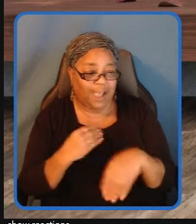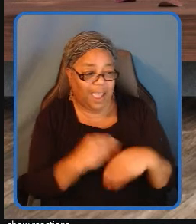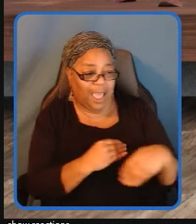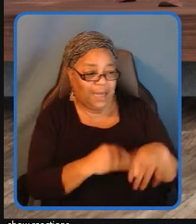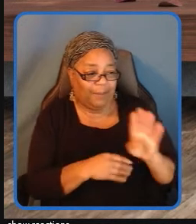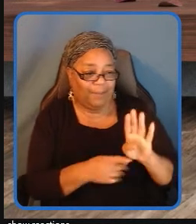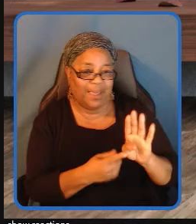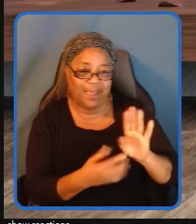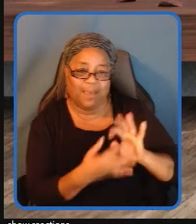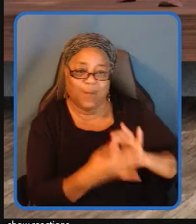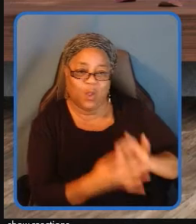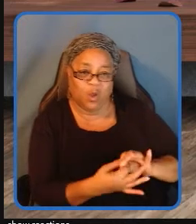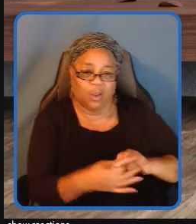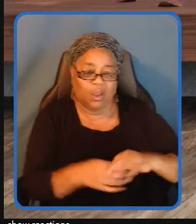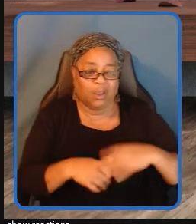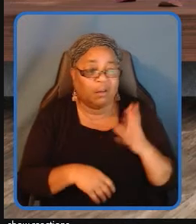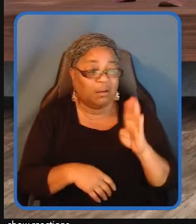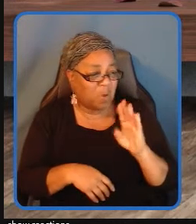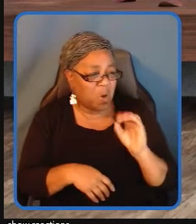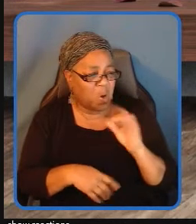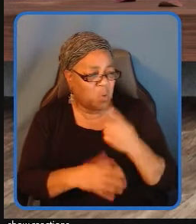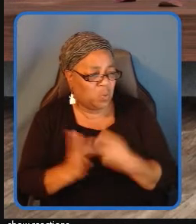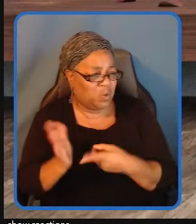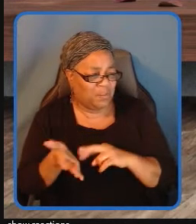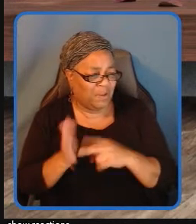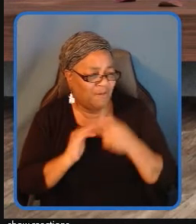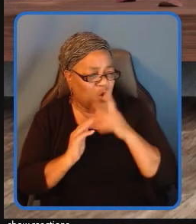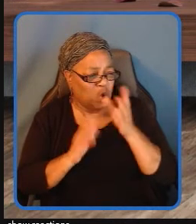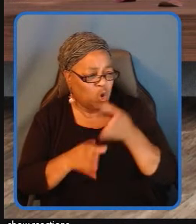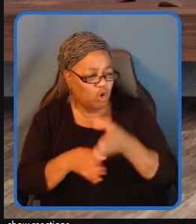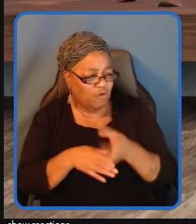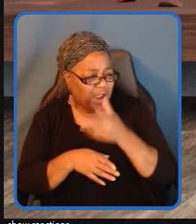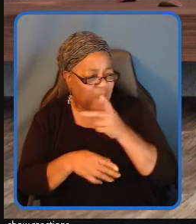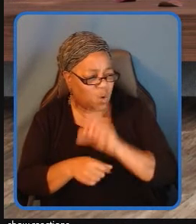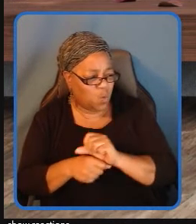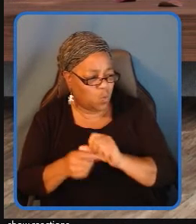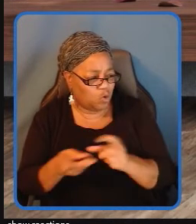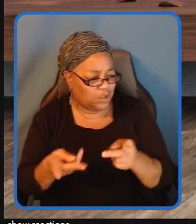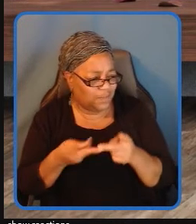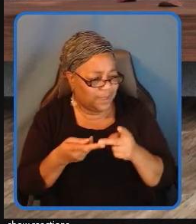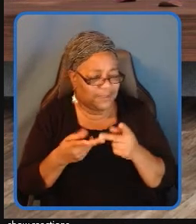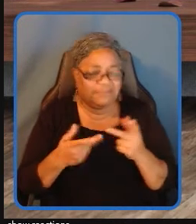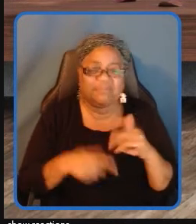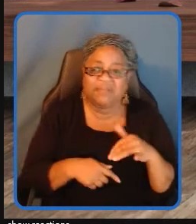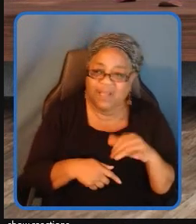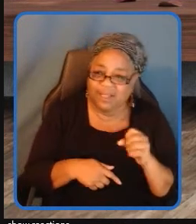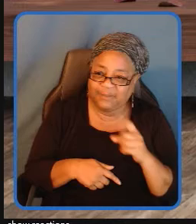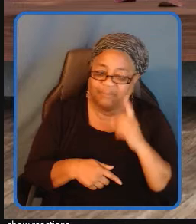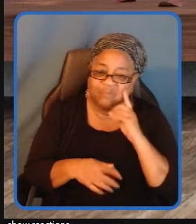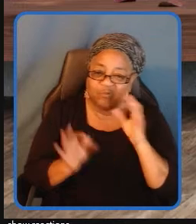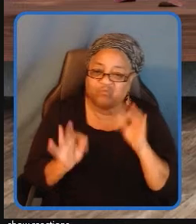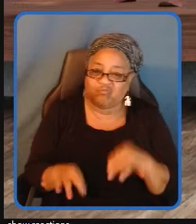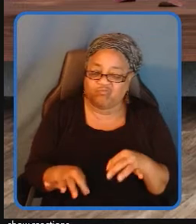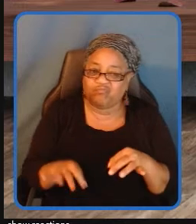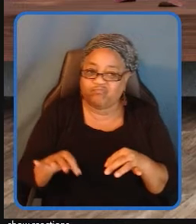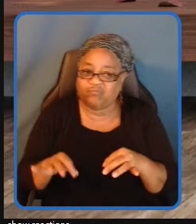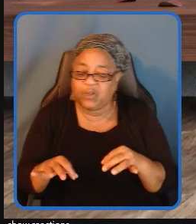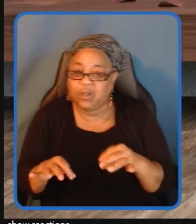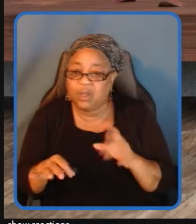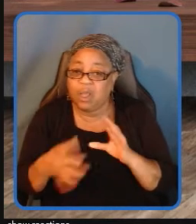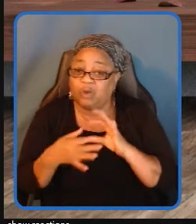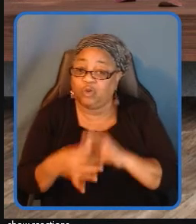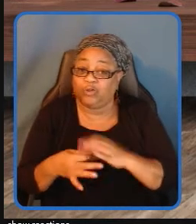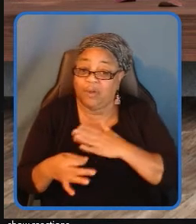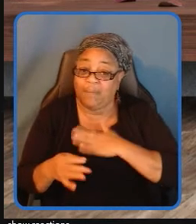belonging means in your career and as well as your workspaces? Yeah, absolutely. So in terms of just my own career, I love